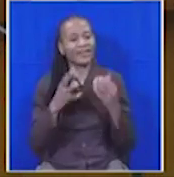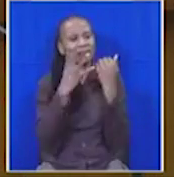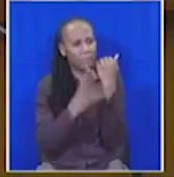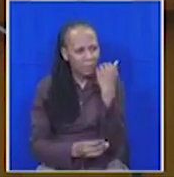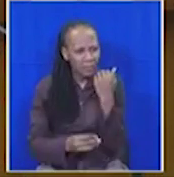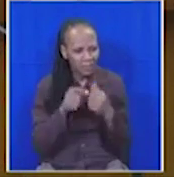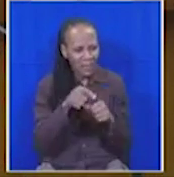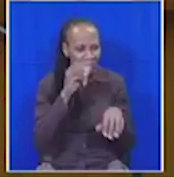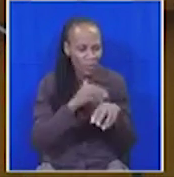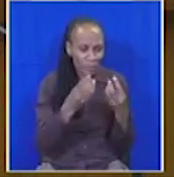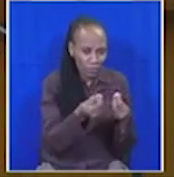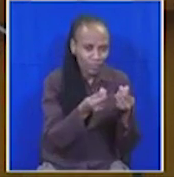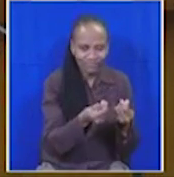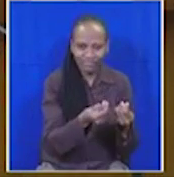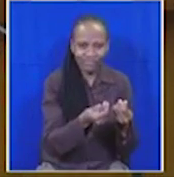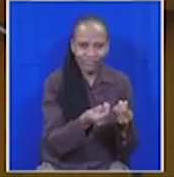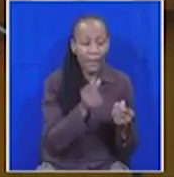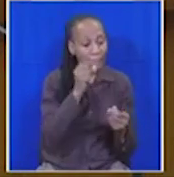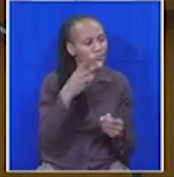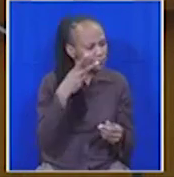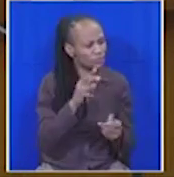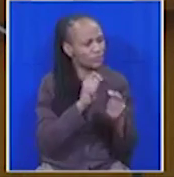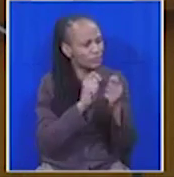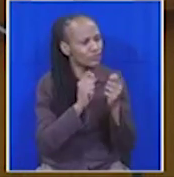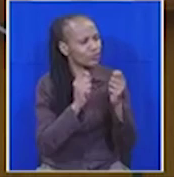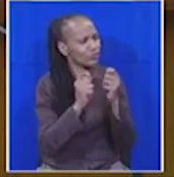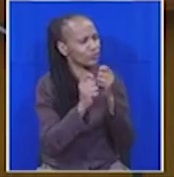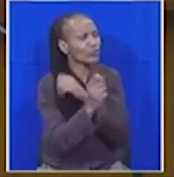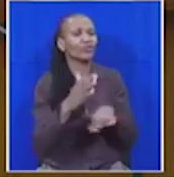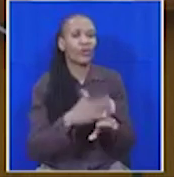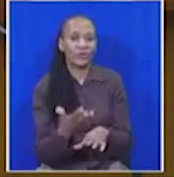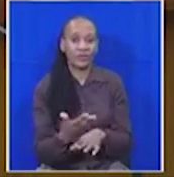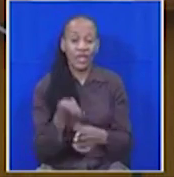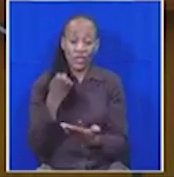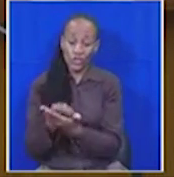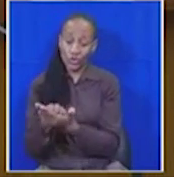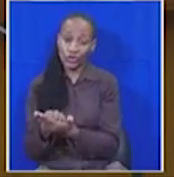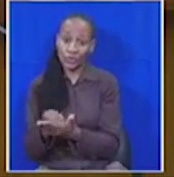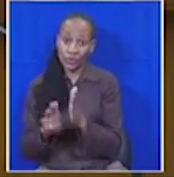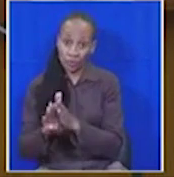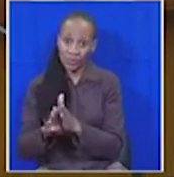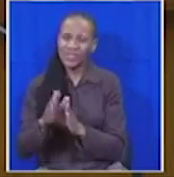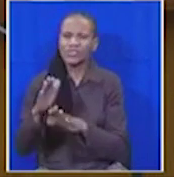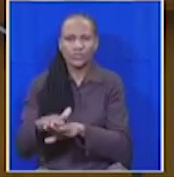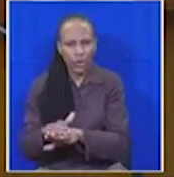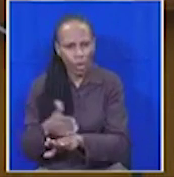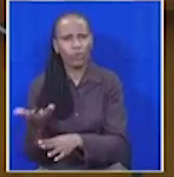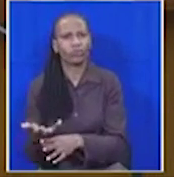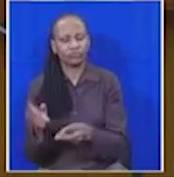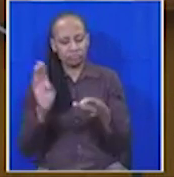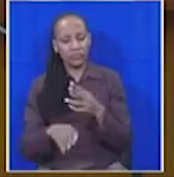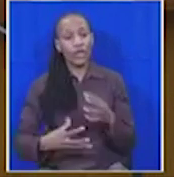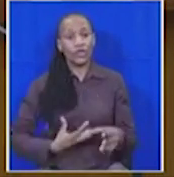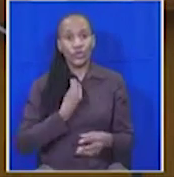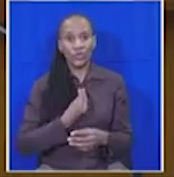been broken, but is accelerating. Our rate of economic growth is slowing down, and our youth are fast losing hope of a